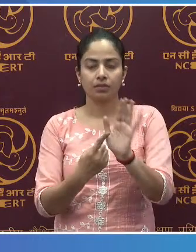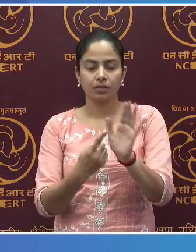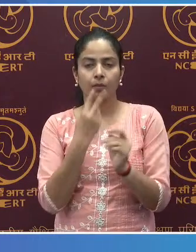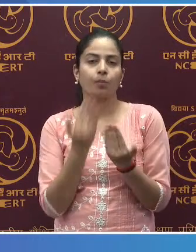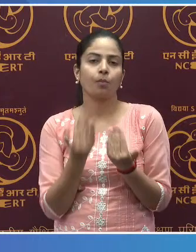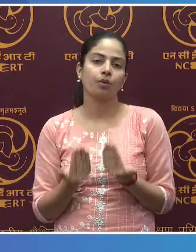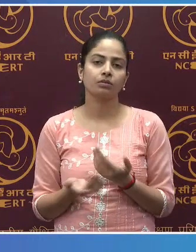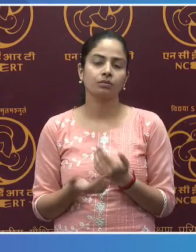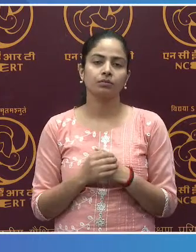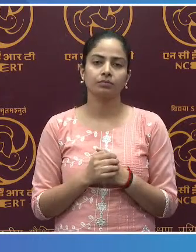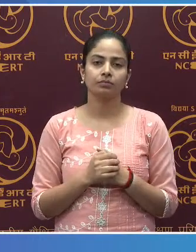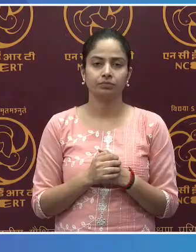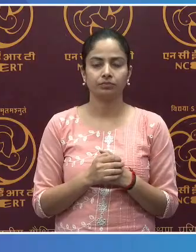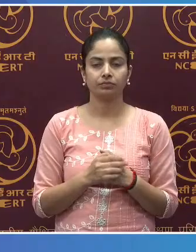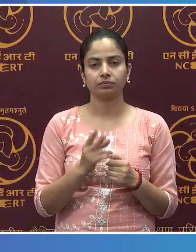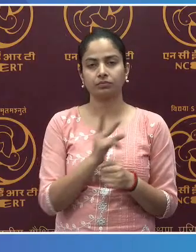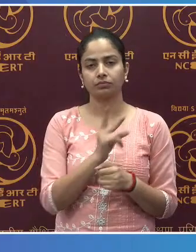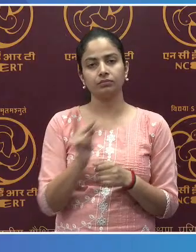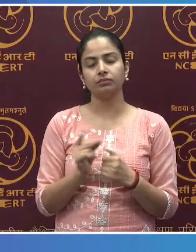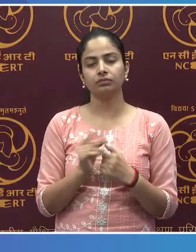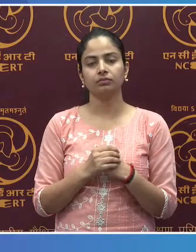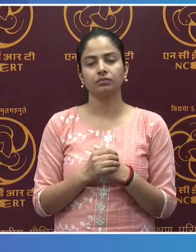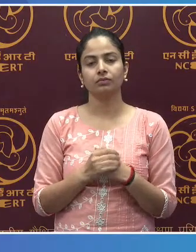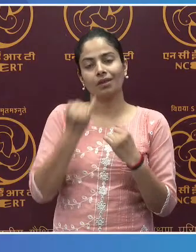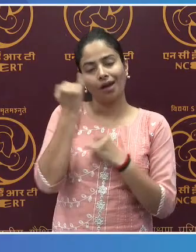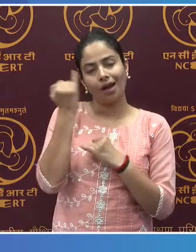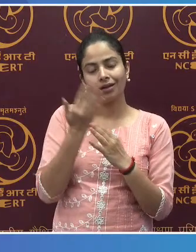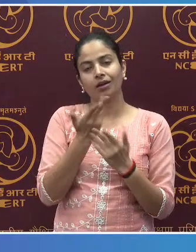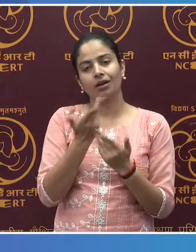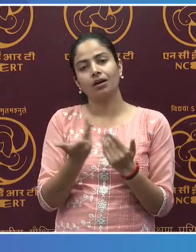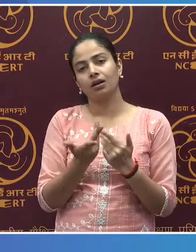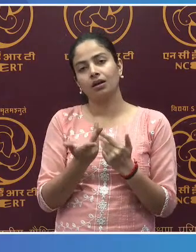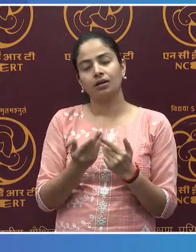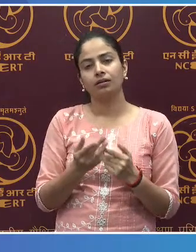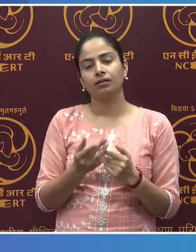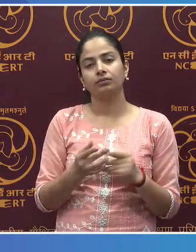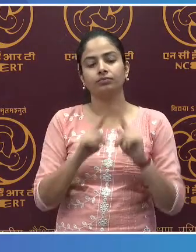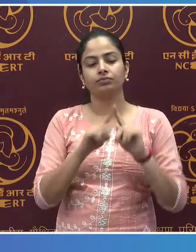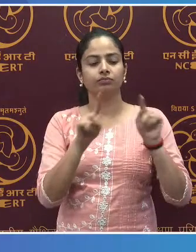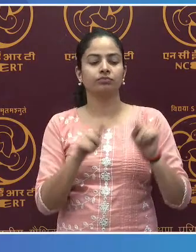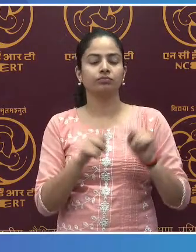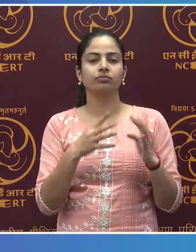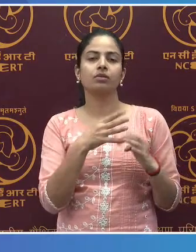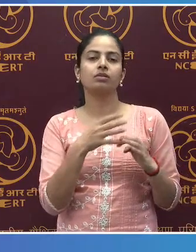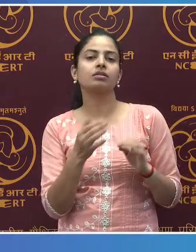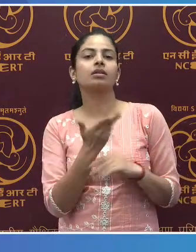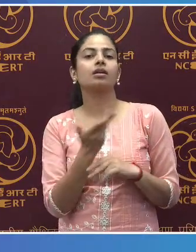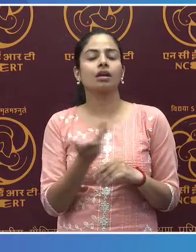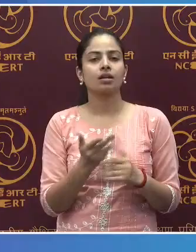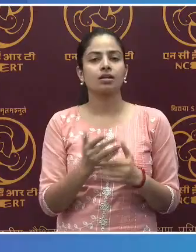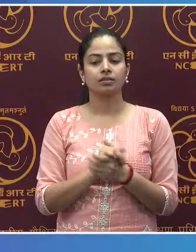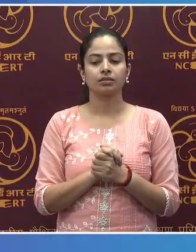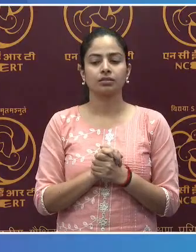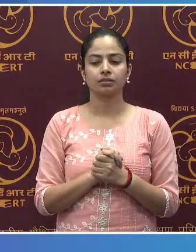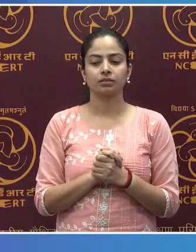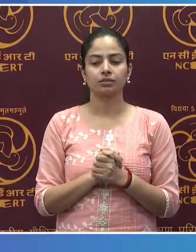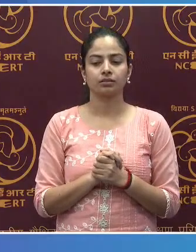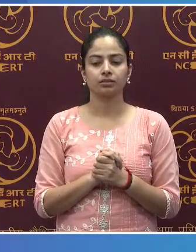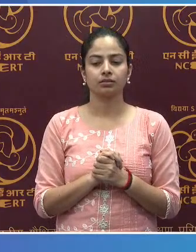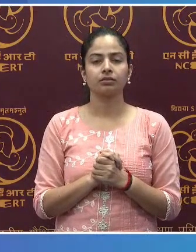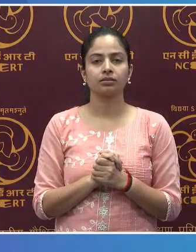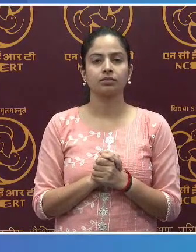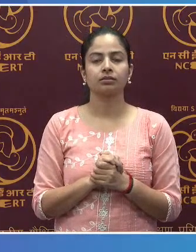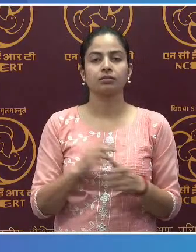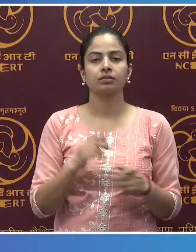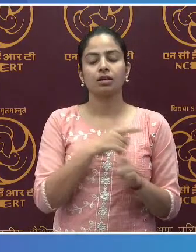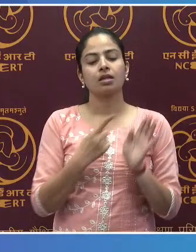see there is the exchange of ideas through the QR code. One person is scanning the QR code in order to make the payment. So that